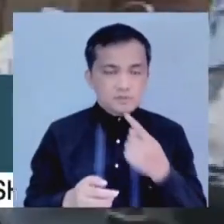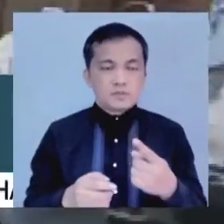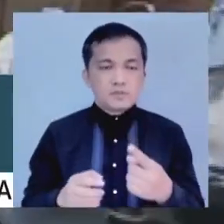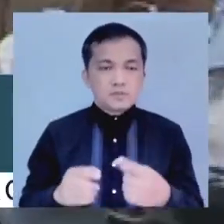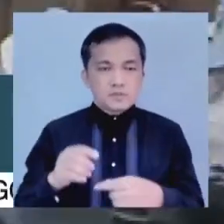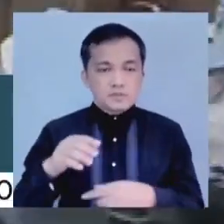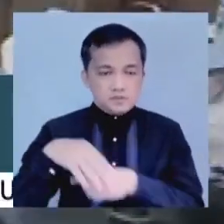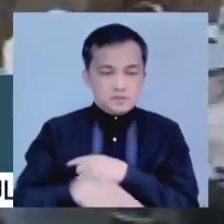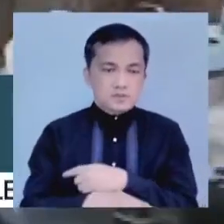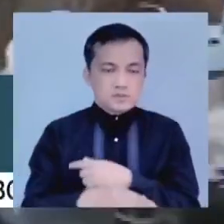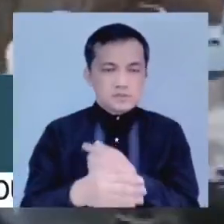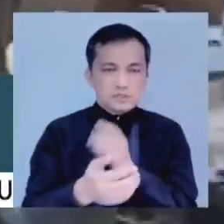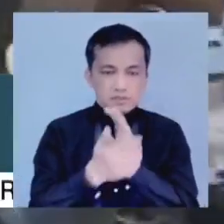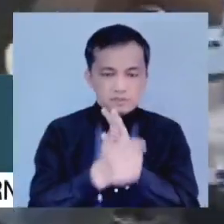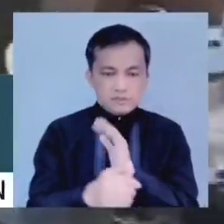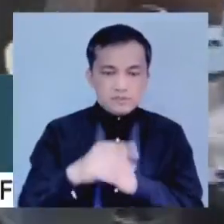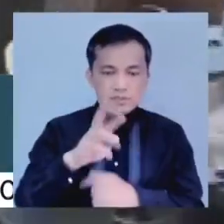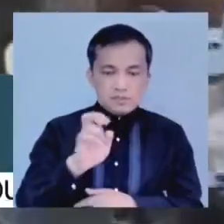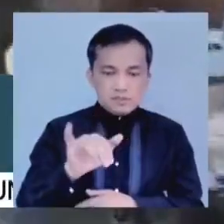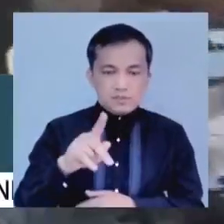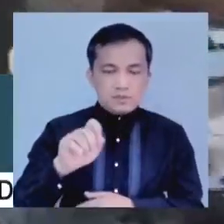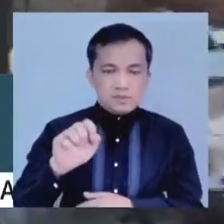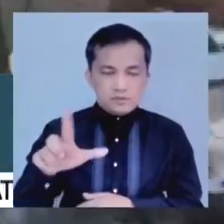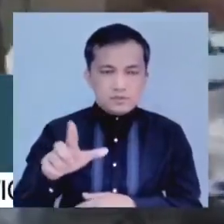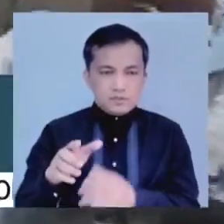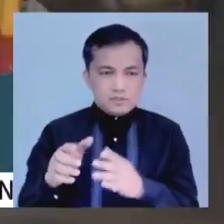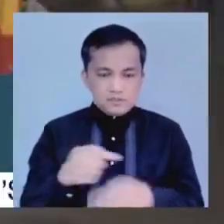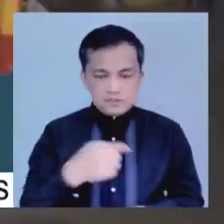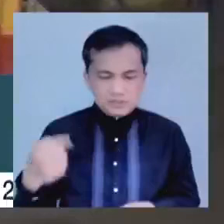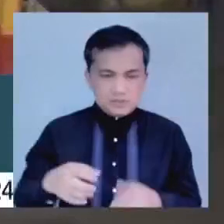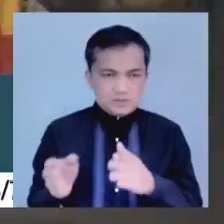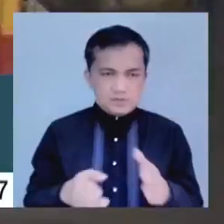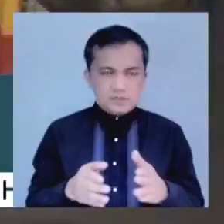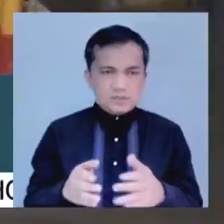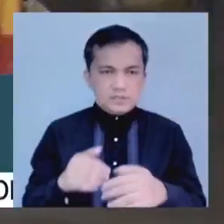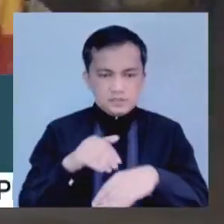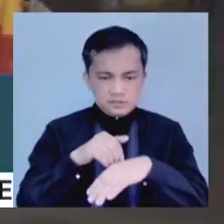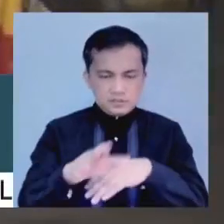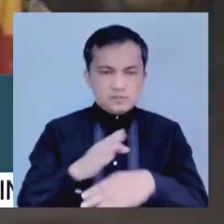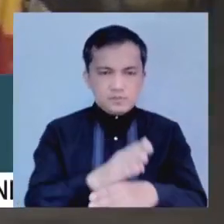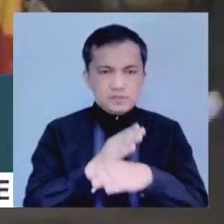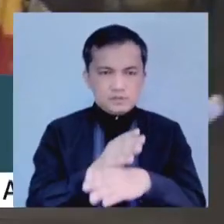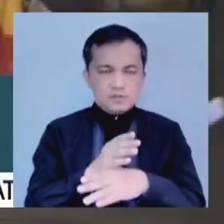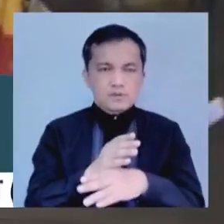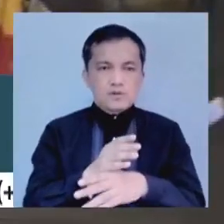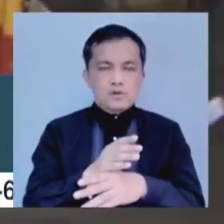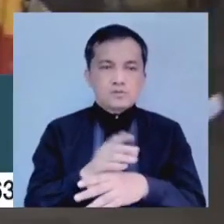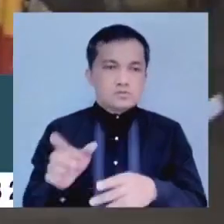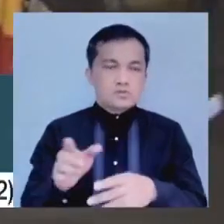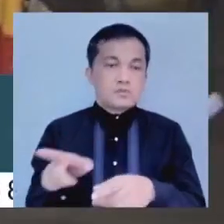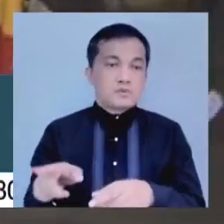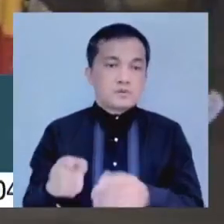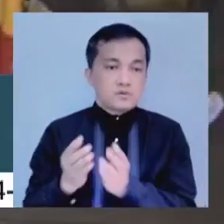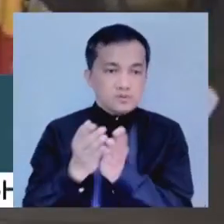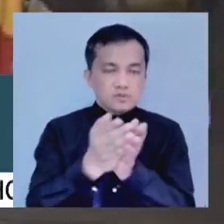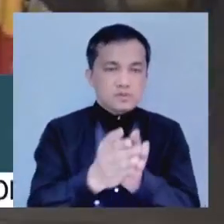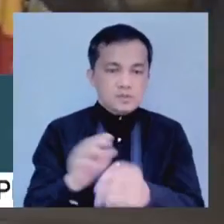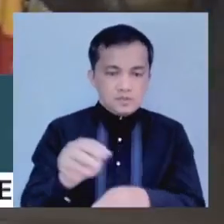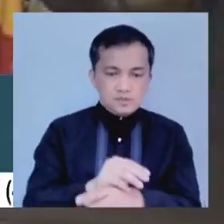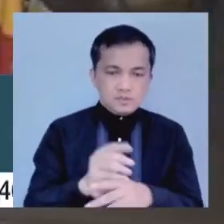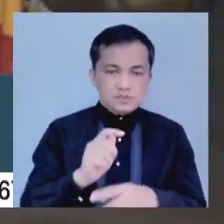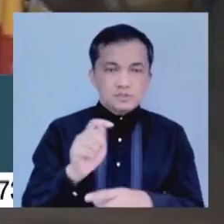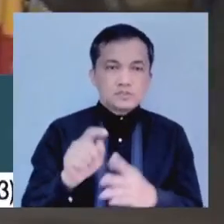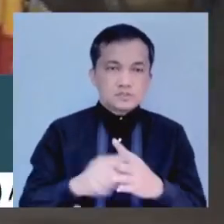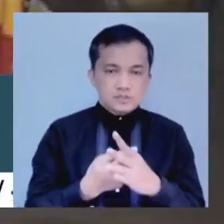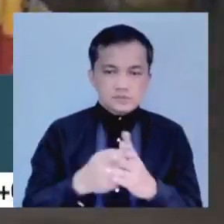security expert Ray Powell that China plans to send a huge force to block that convoy. The mission, which will begin Tuesday, is